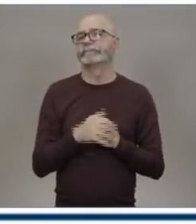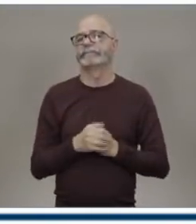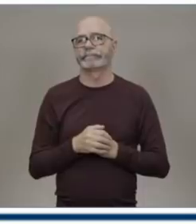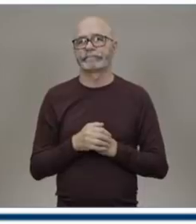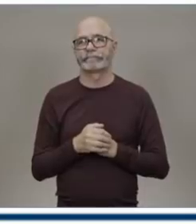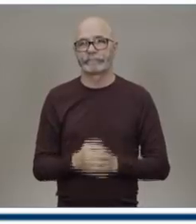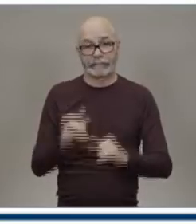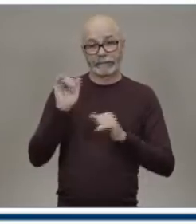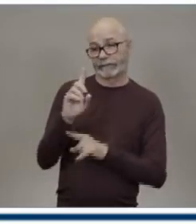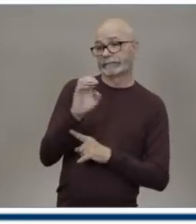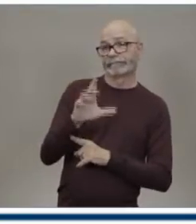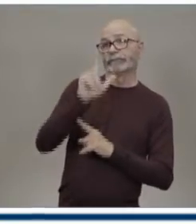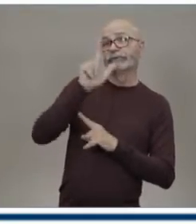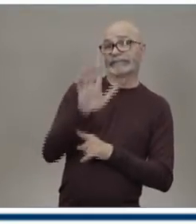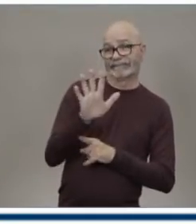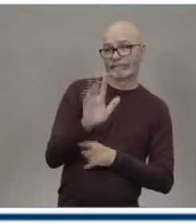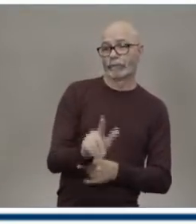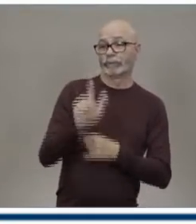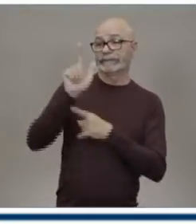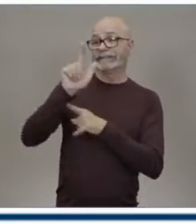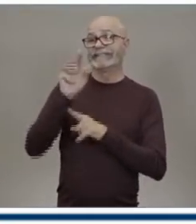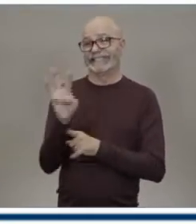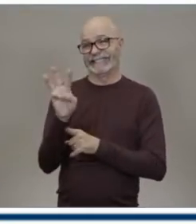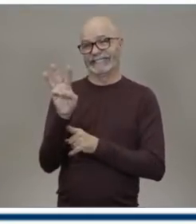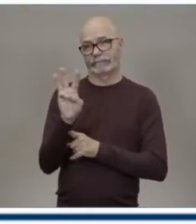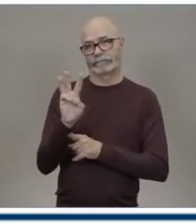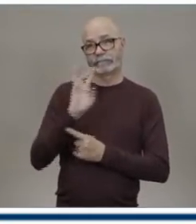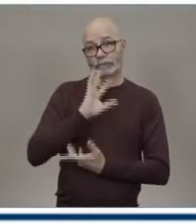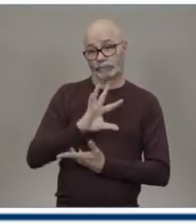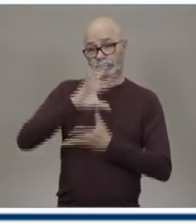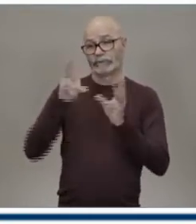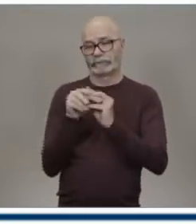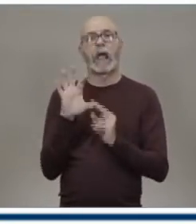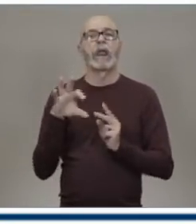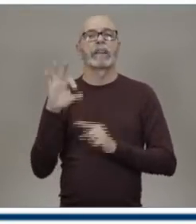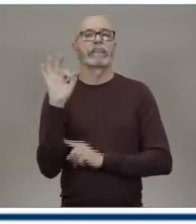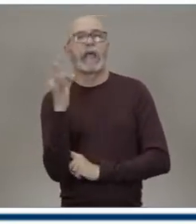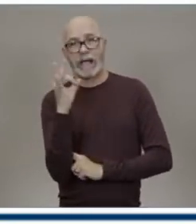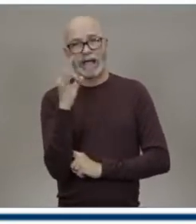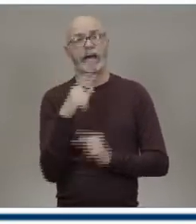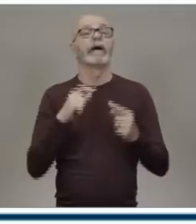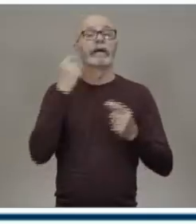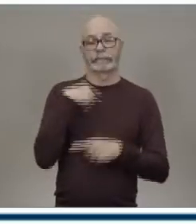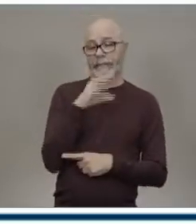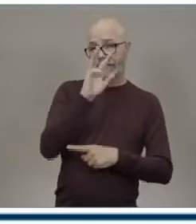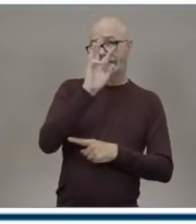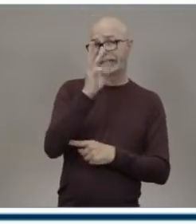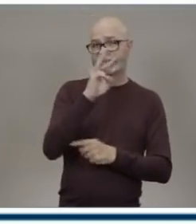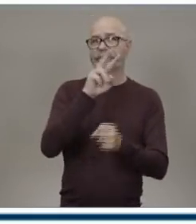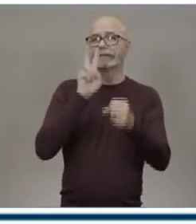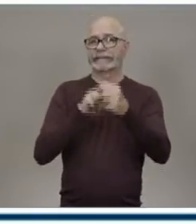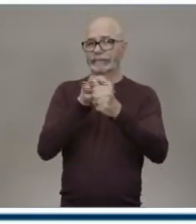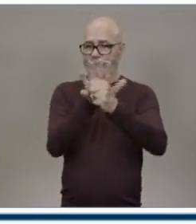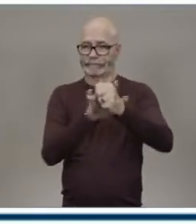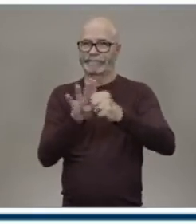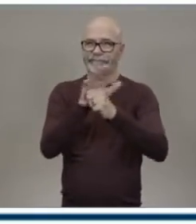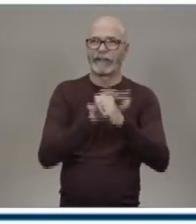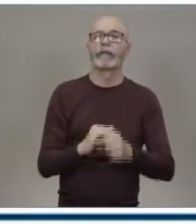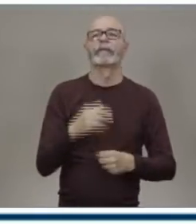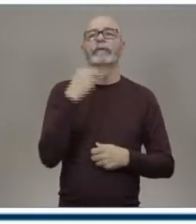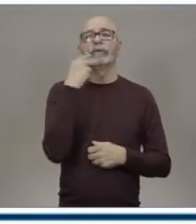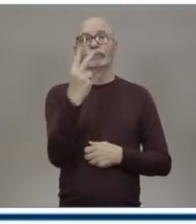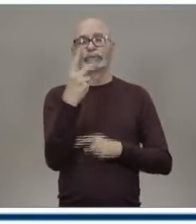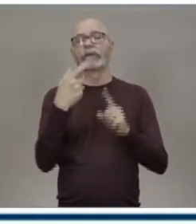26th, we reported a total of 9 cases, 6 in Central Zone, 2 in Northern Zone, and 1 in Eastern Zone. On